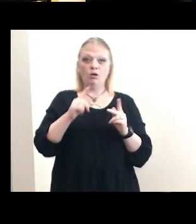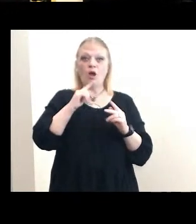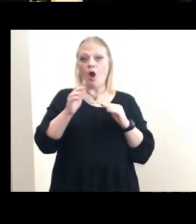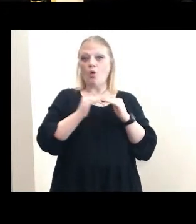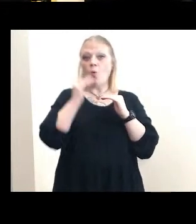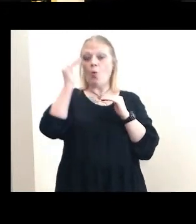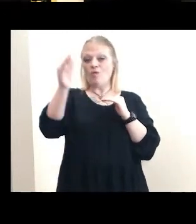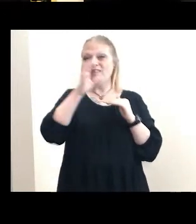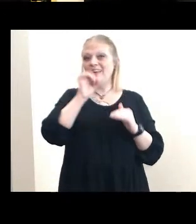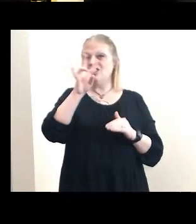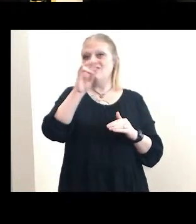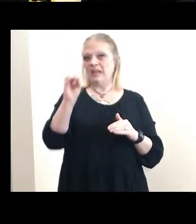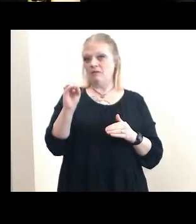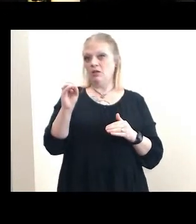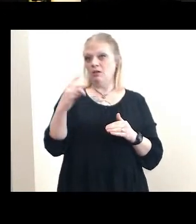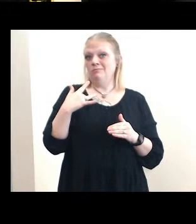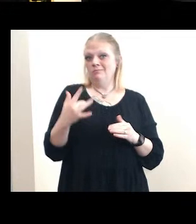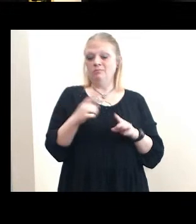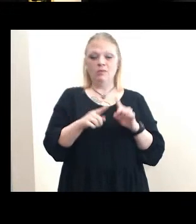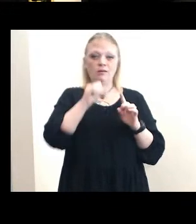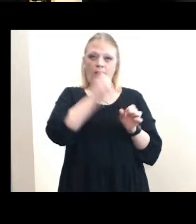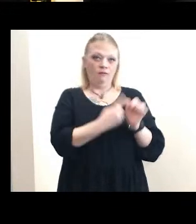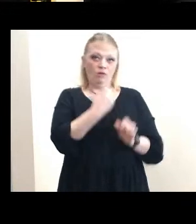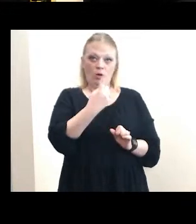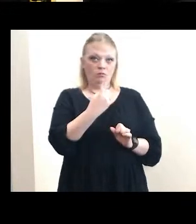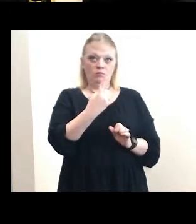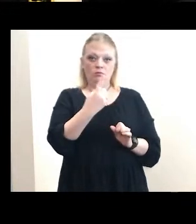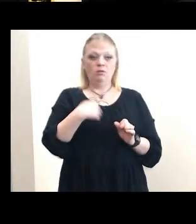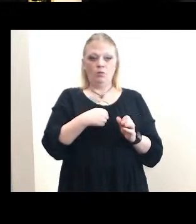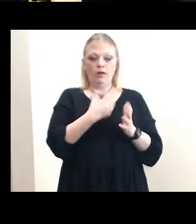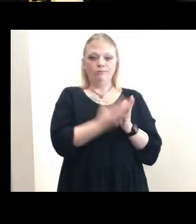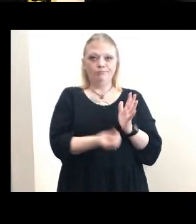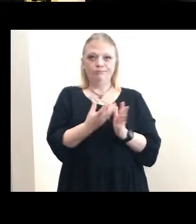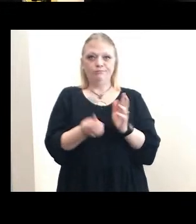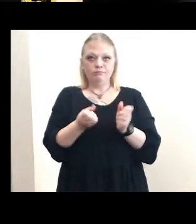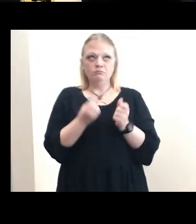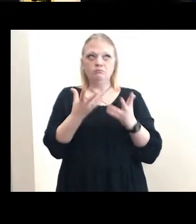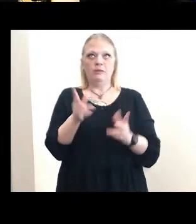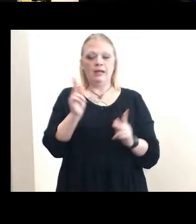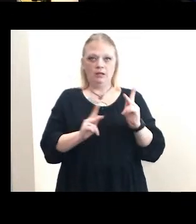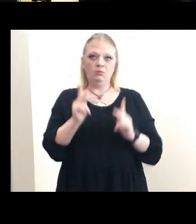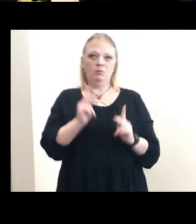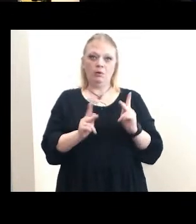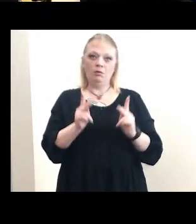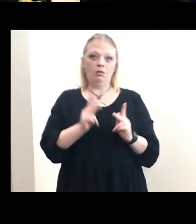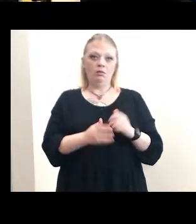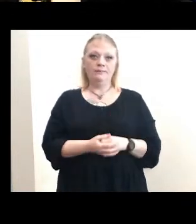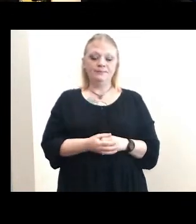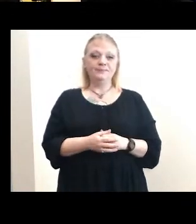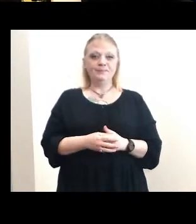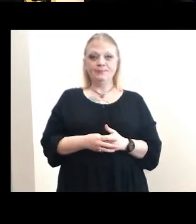the age of 70, not everybody was, and we lost a lot of people in the primes of their lives.